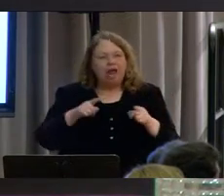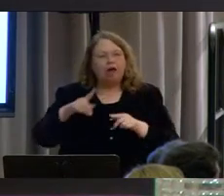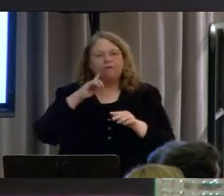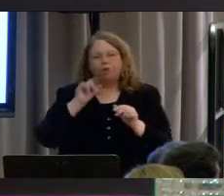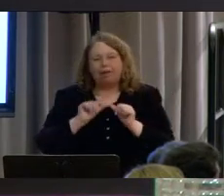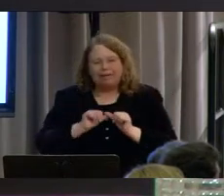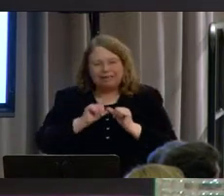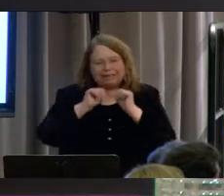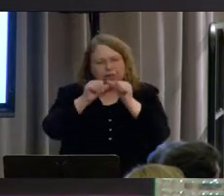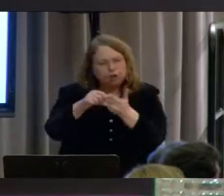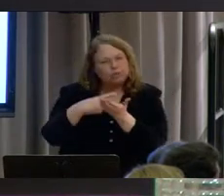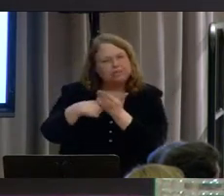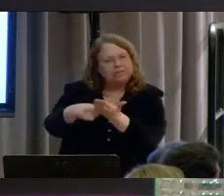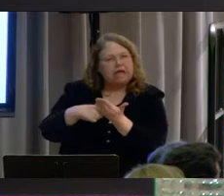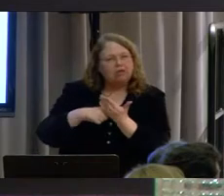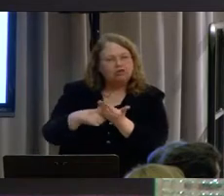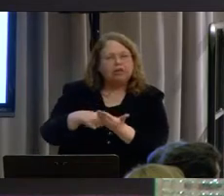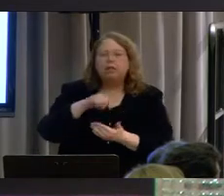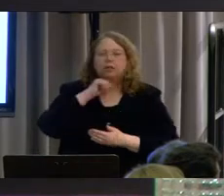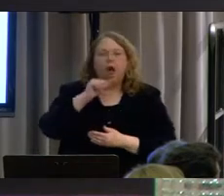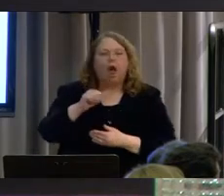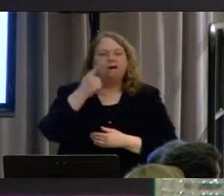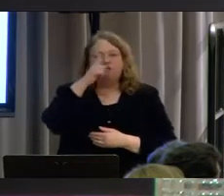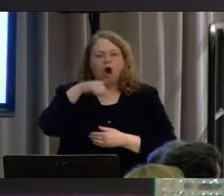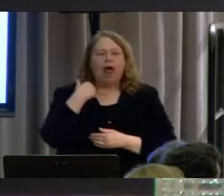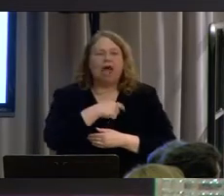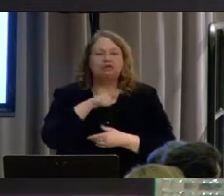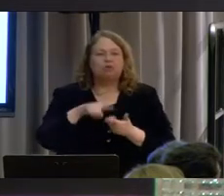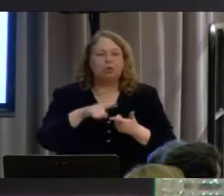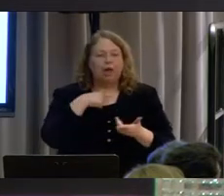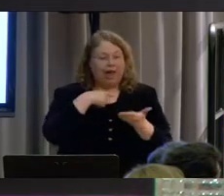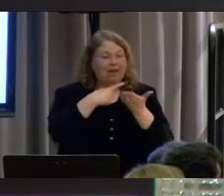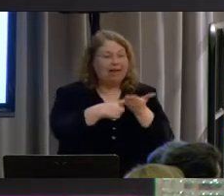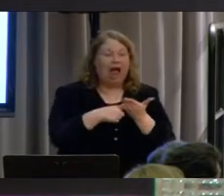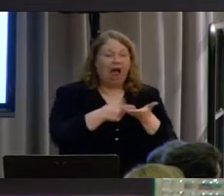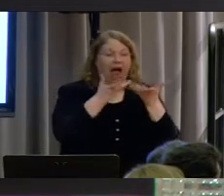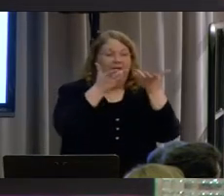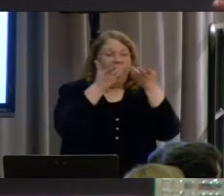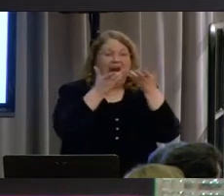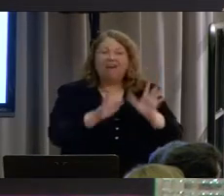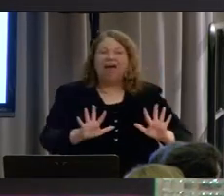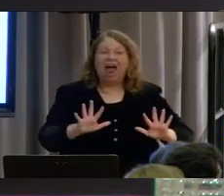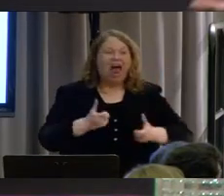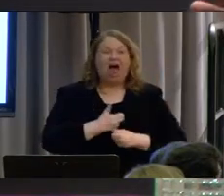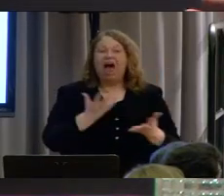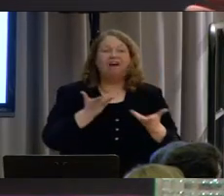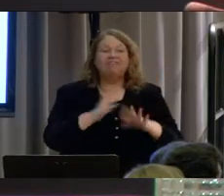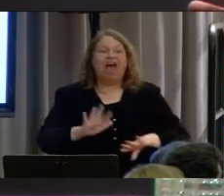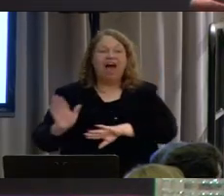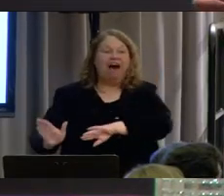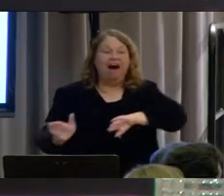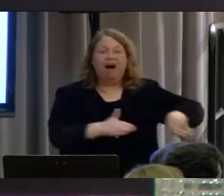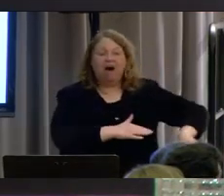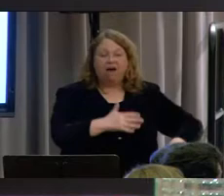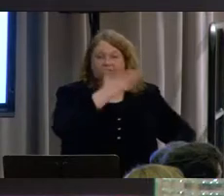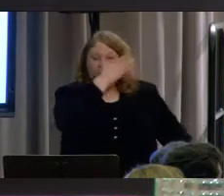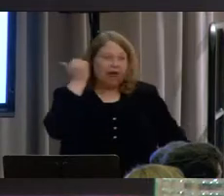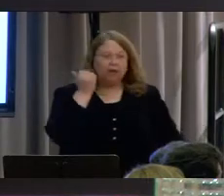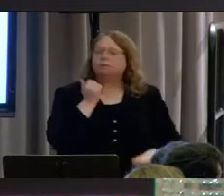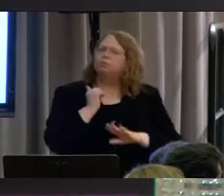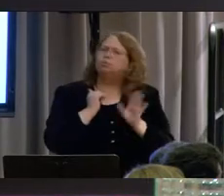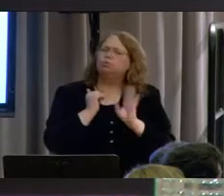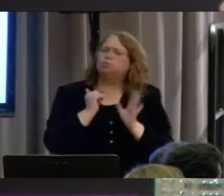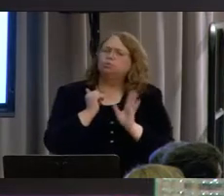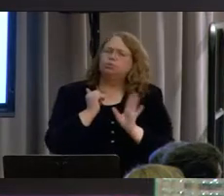continued conversation, not for us to, okay, well, that's taken care of. We don't ever have to think about that anymore. We should